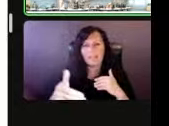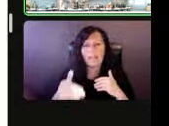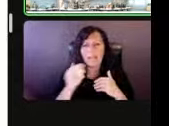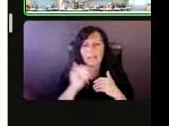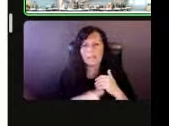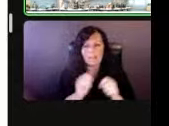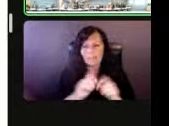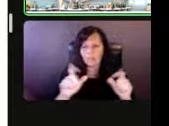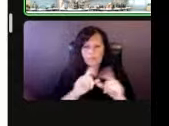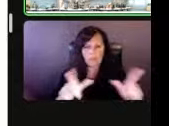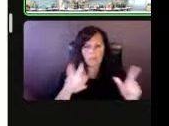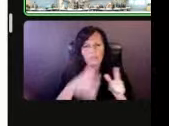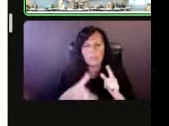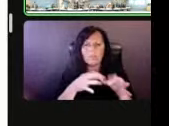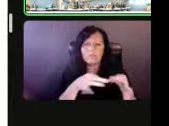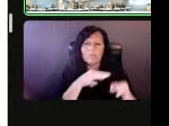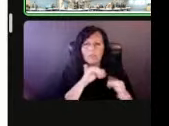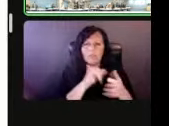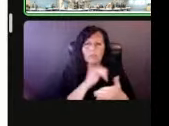Yep.